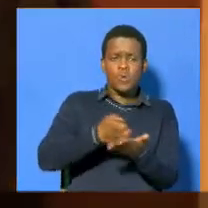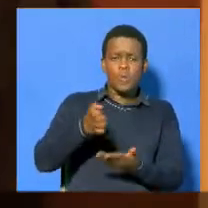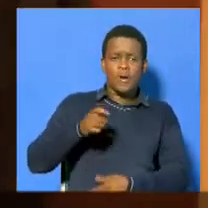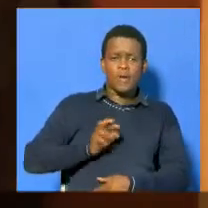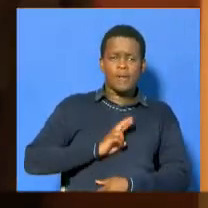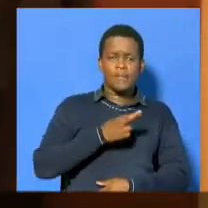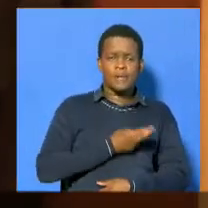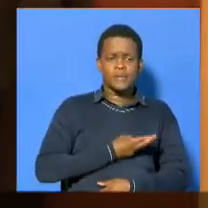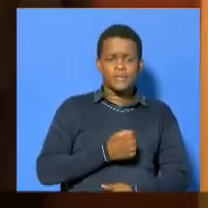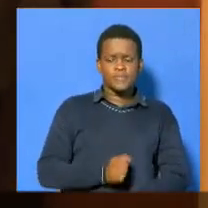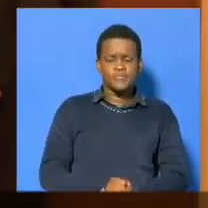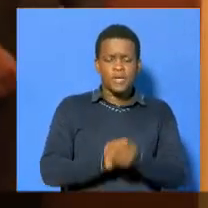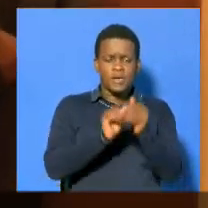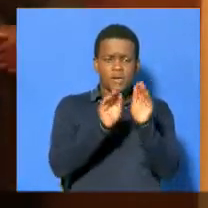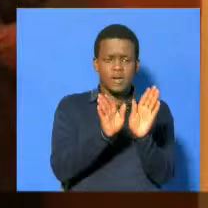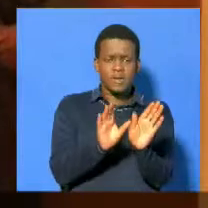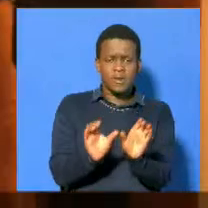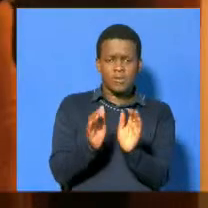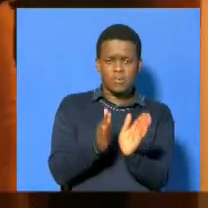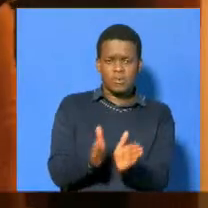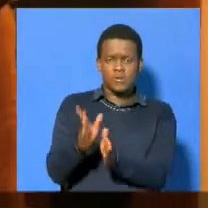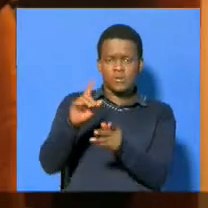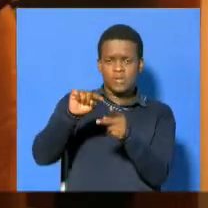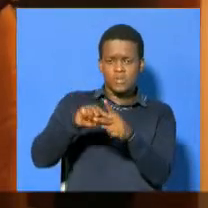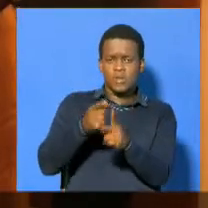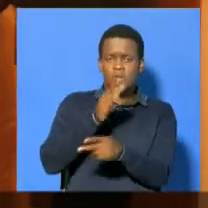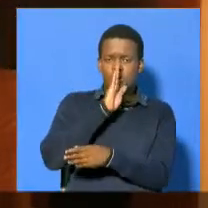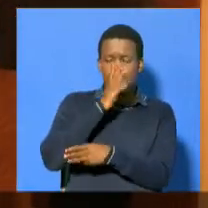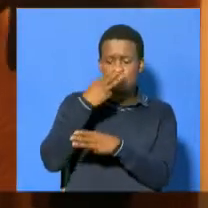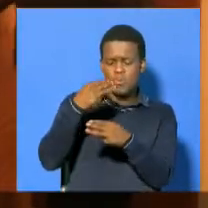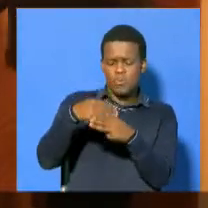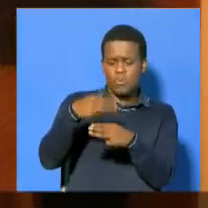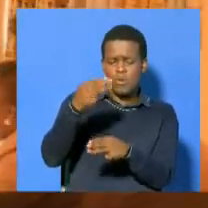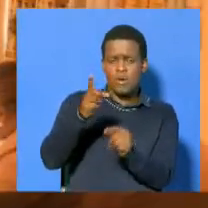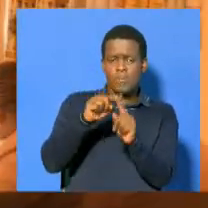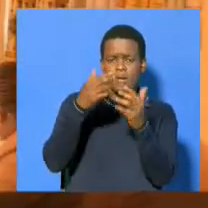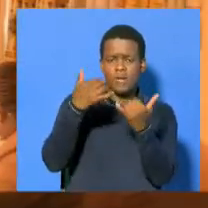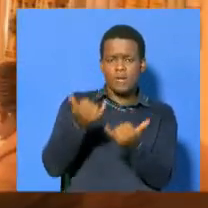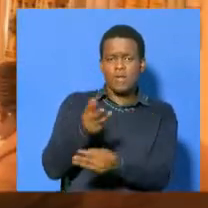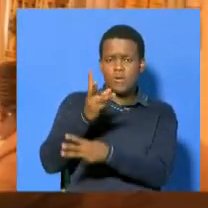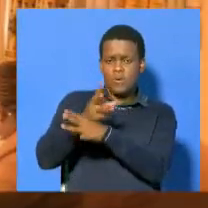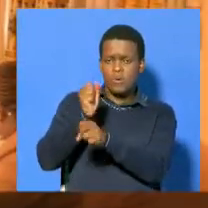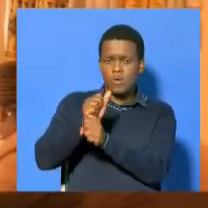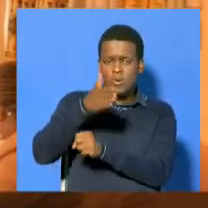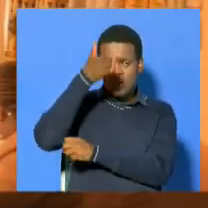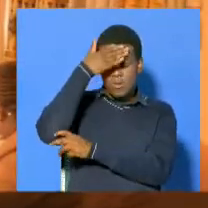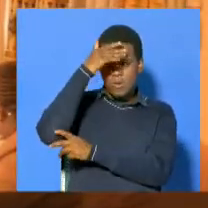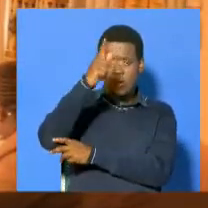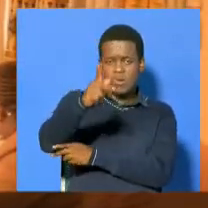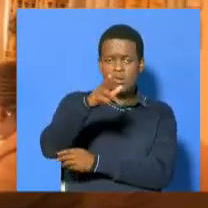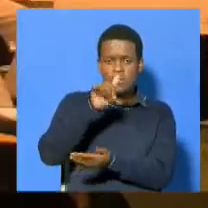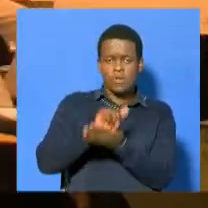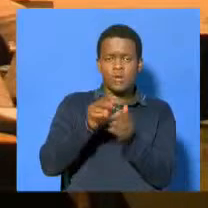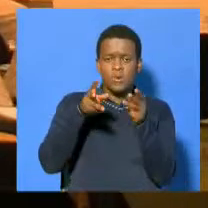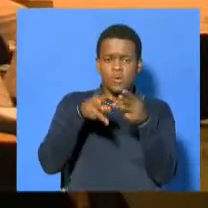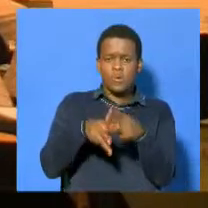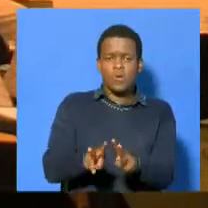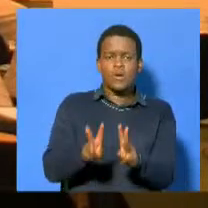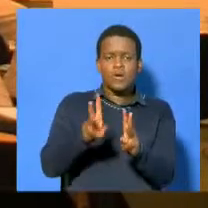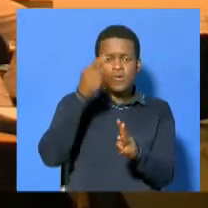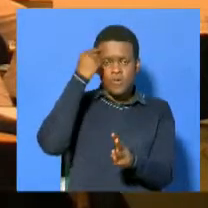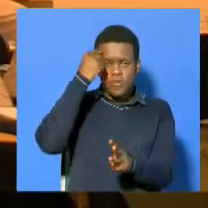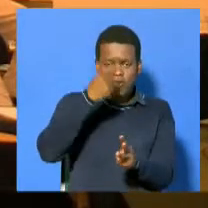rona. The council is preparing to launch a new border, and the retreat in Kasani serves as a platform for benchmarking different